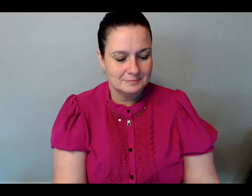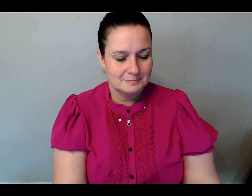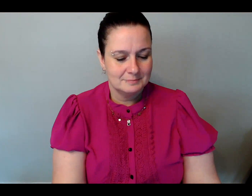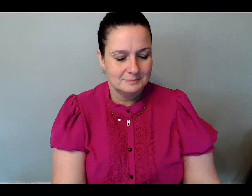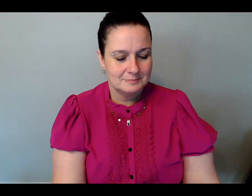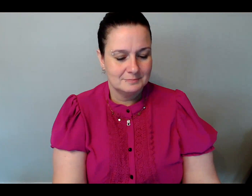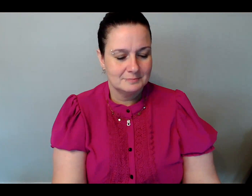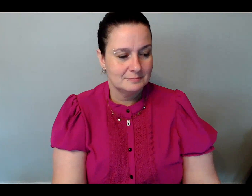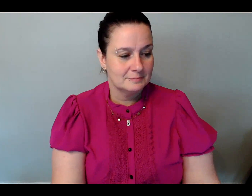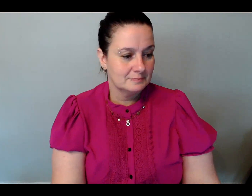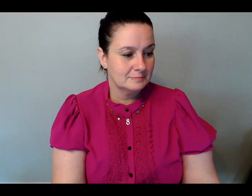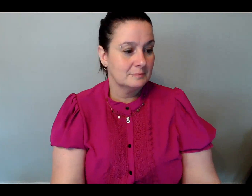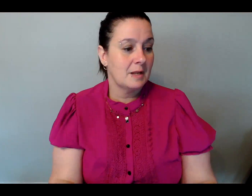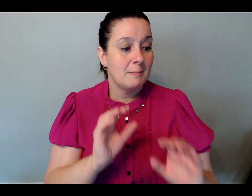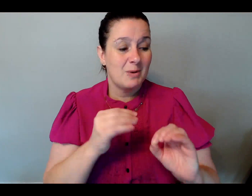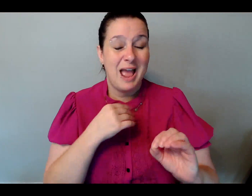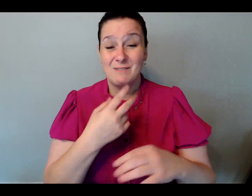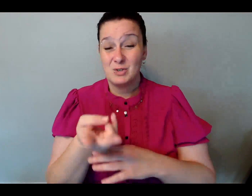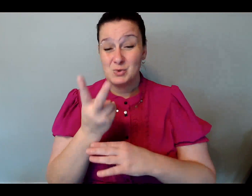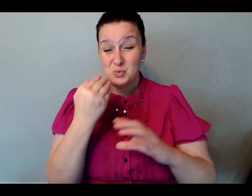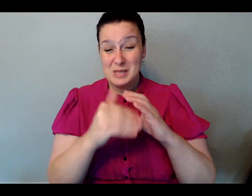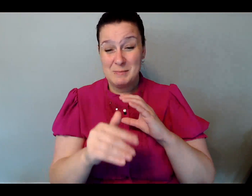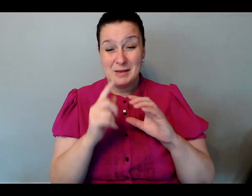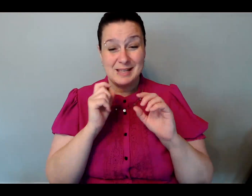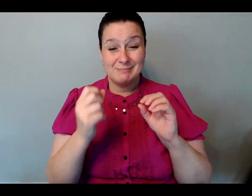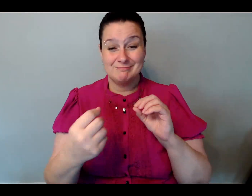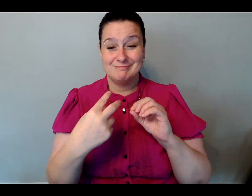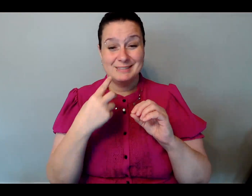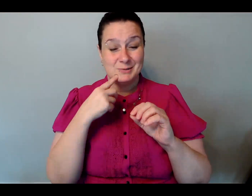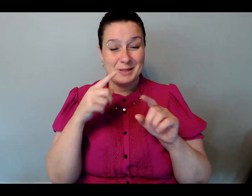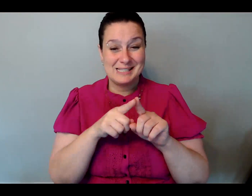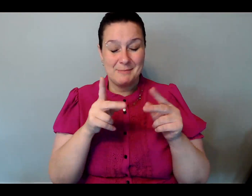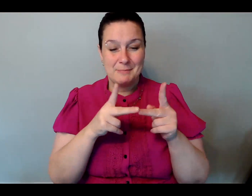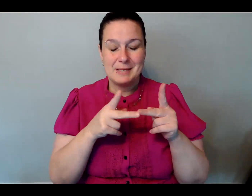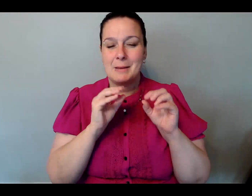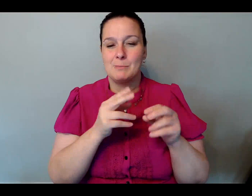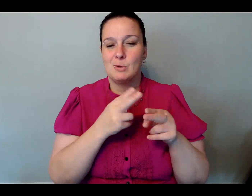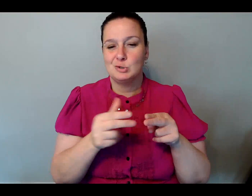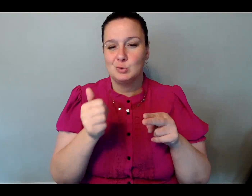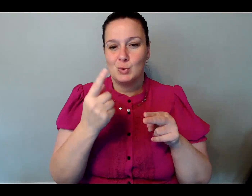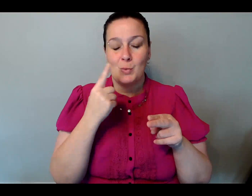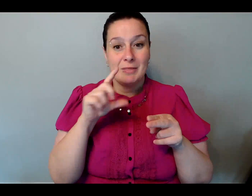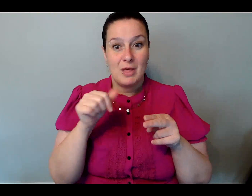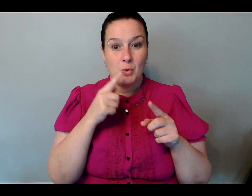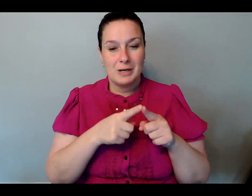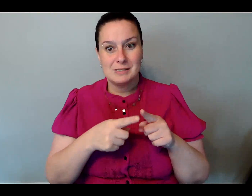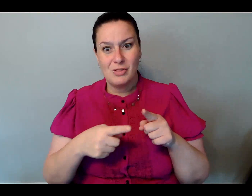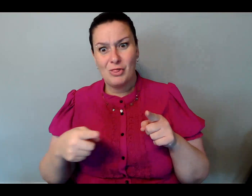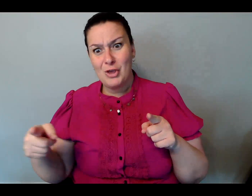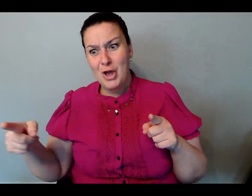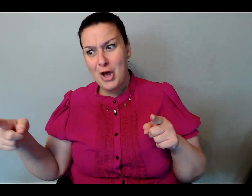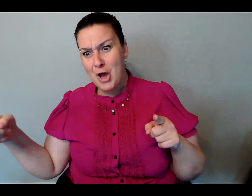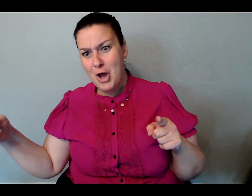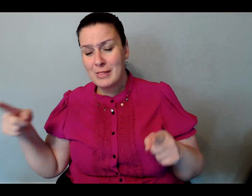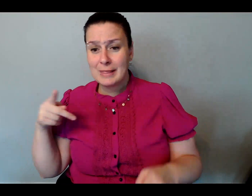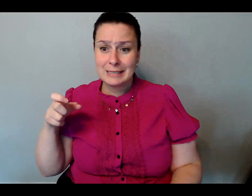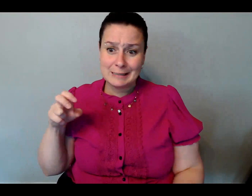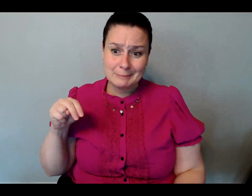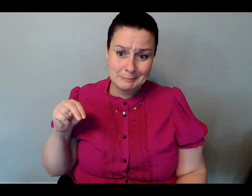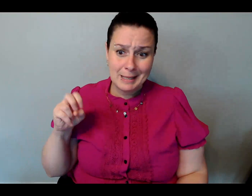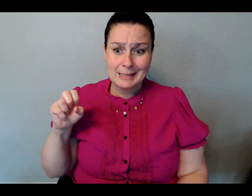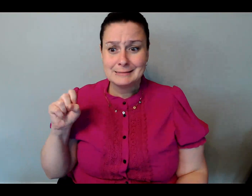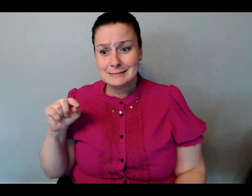I'm gonna put in. I have two emails that go to the same place. I'm gonna put in the shorter one because the other one is epically long. It's like pennstatehealth.edu.